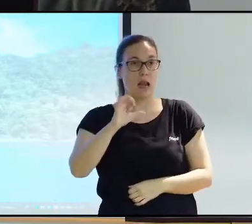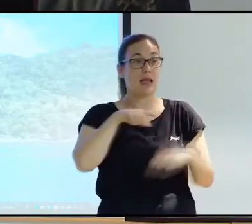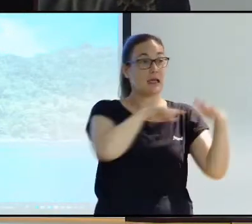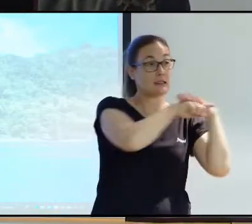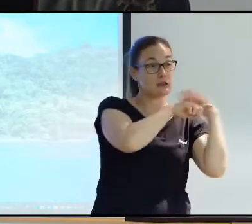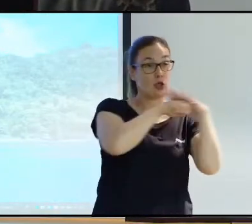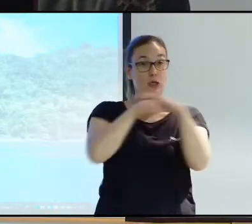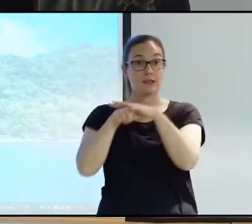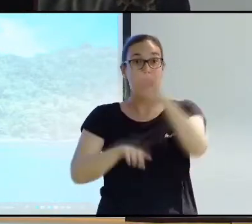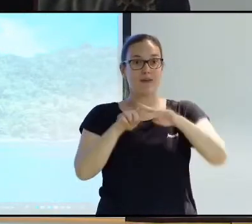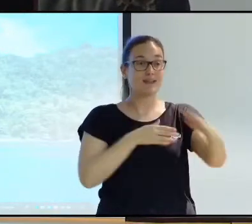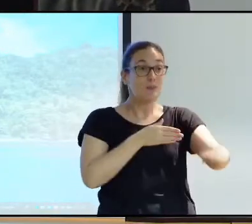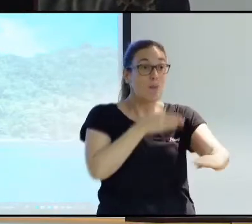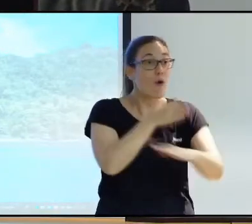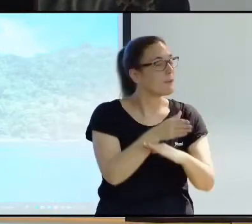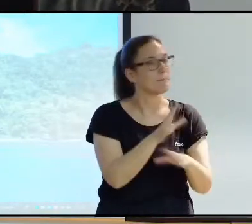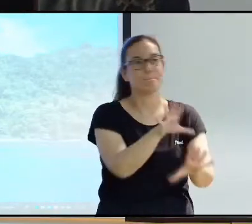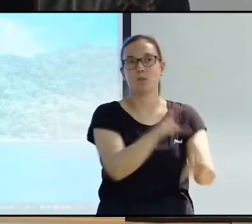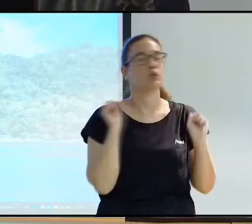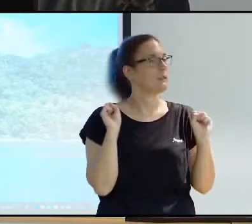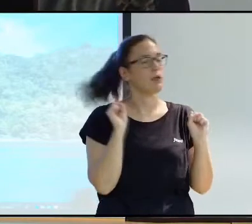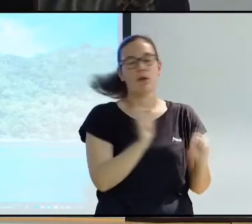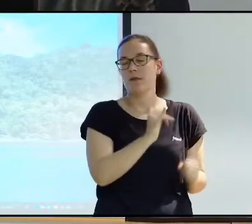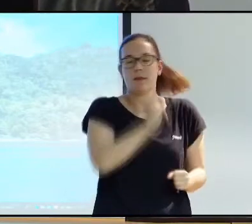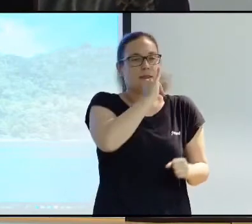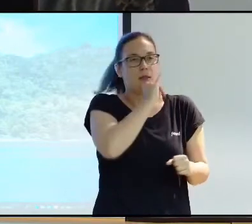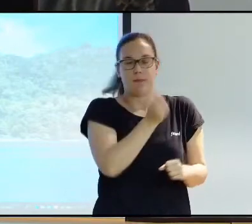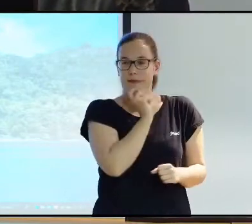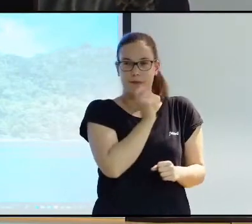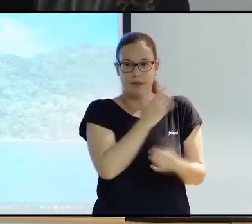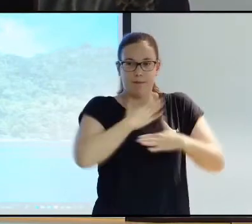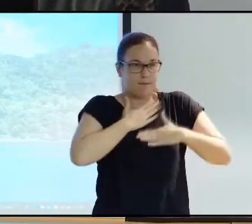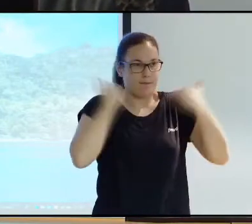security card. When I don't know how to do,